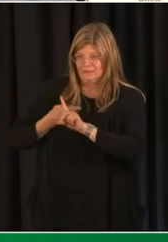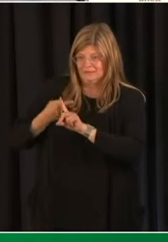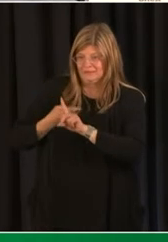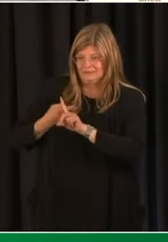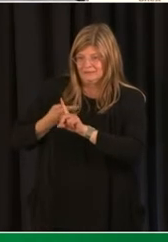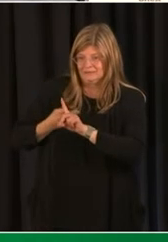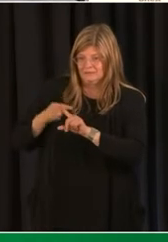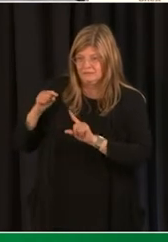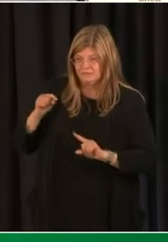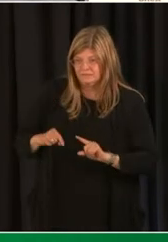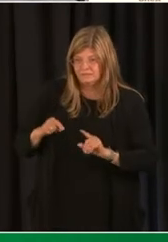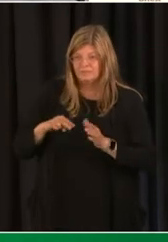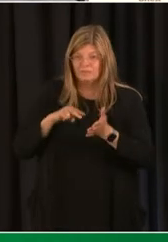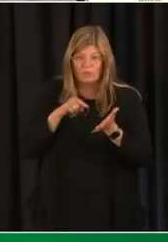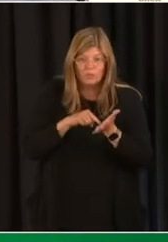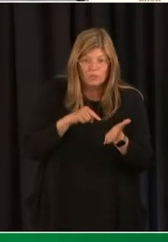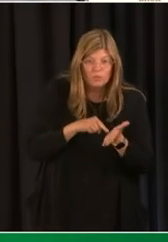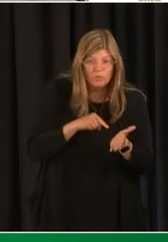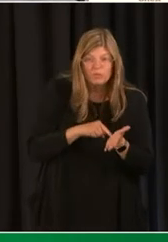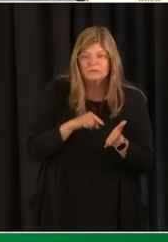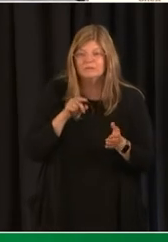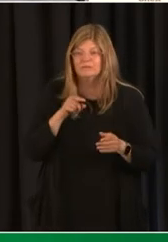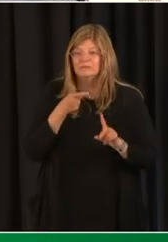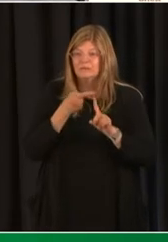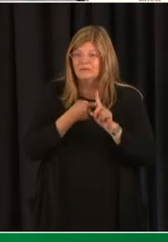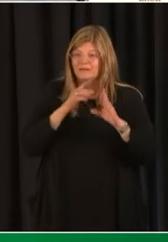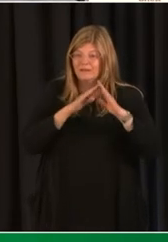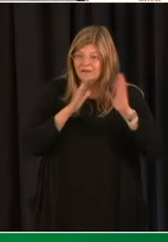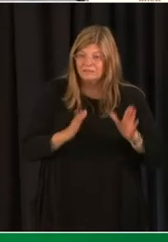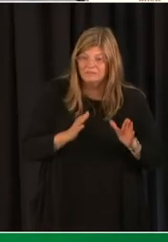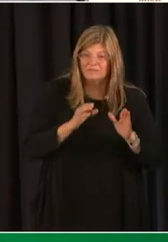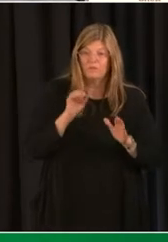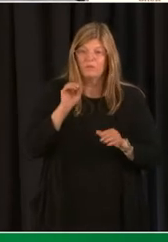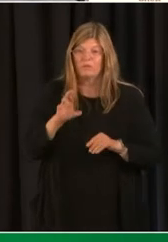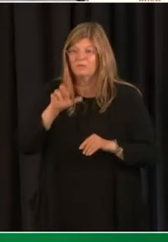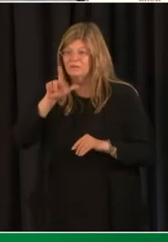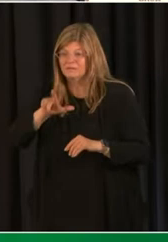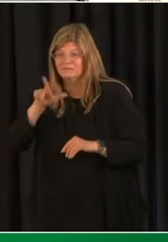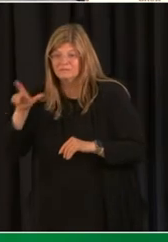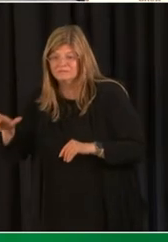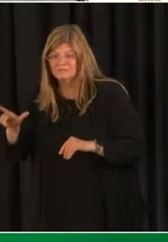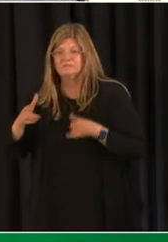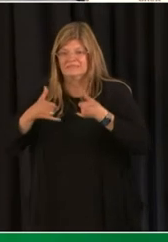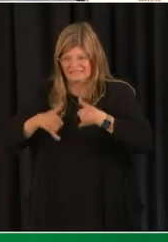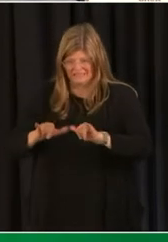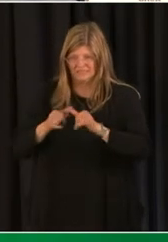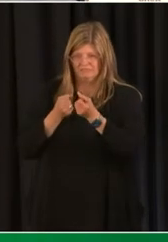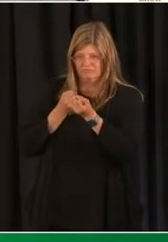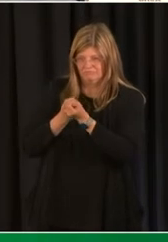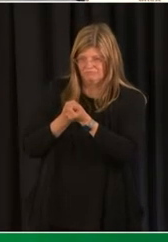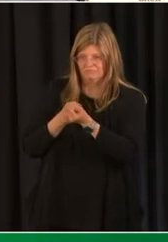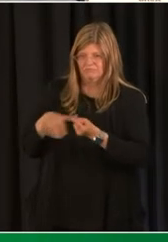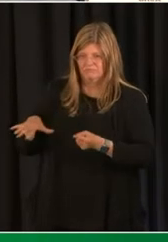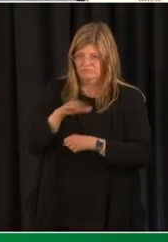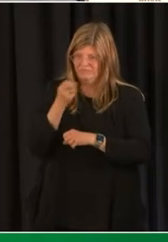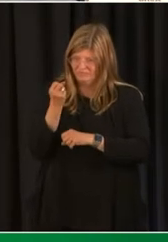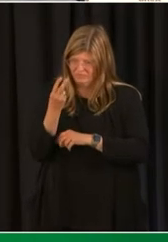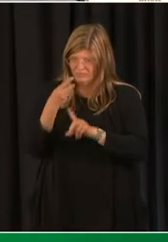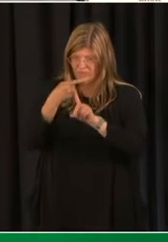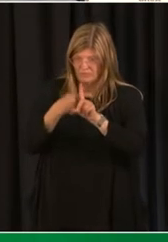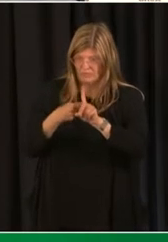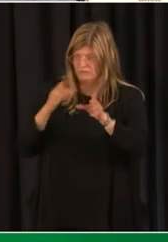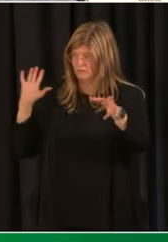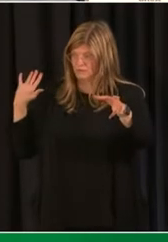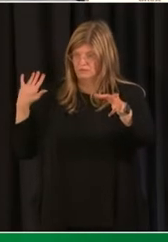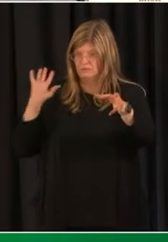rent arrears, if you owe rent to your housing provider, to your landlord, we can support with 12 months worth of back